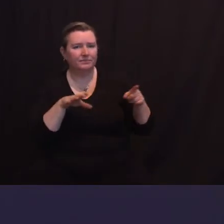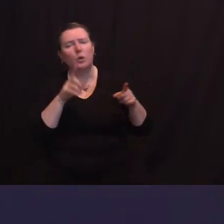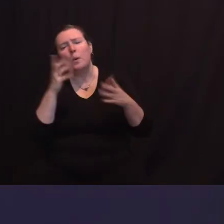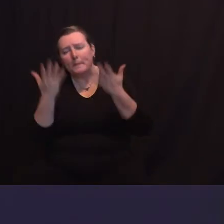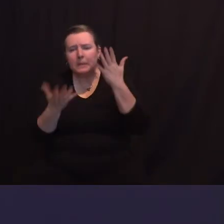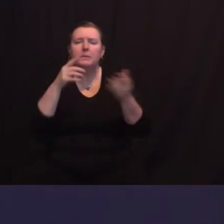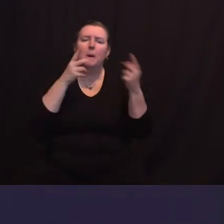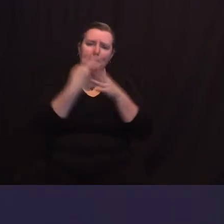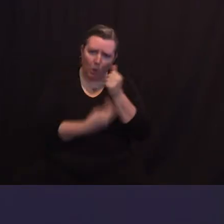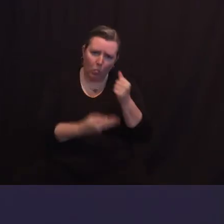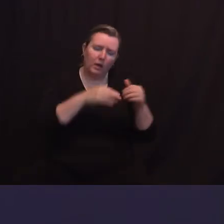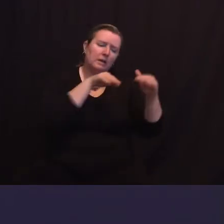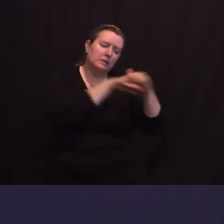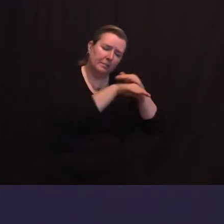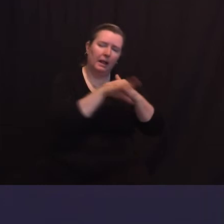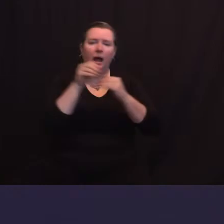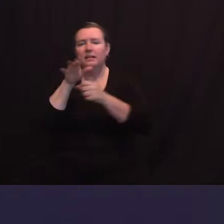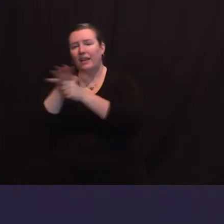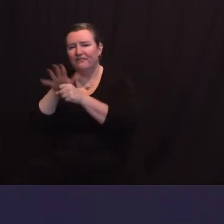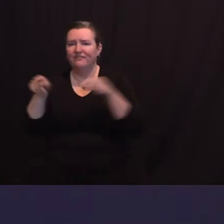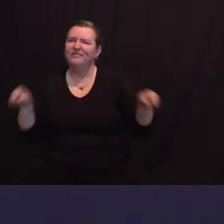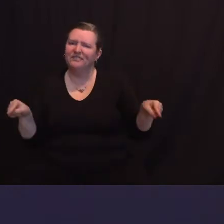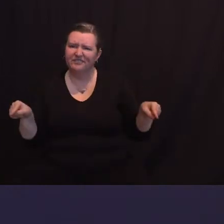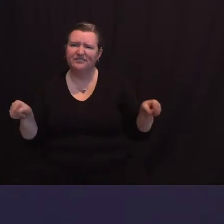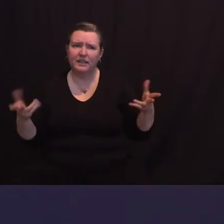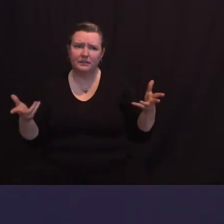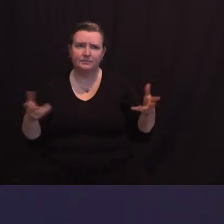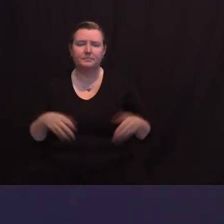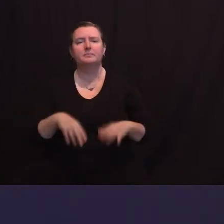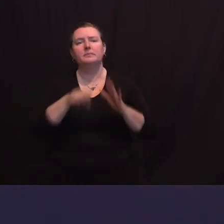who are not within that mile or